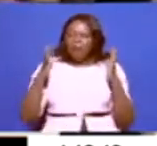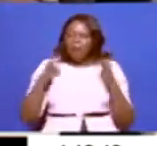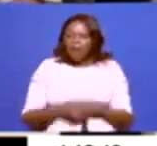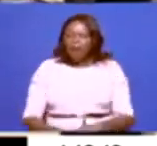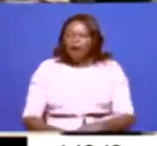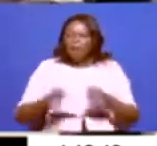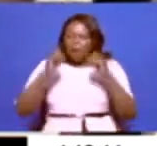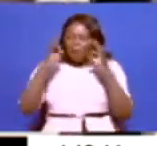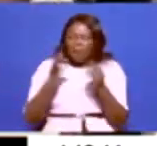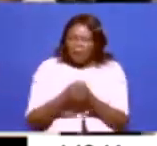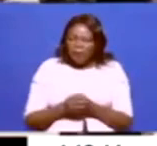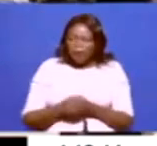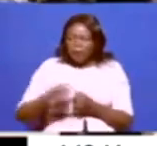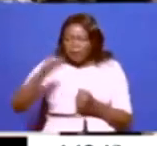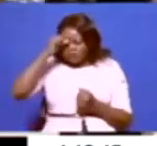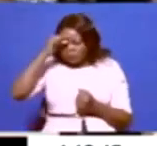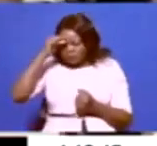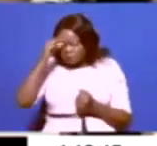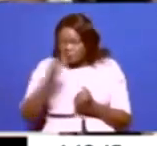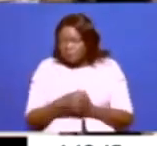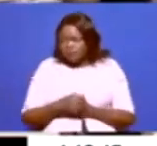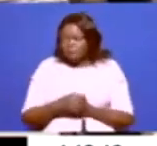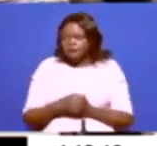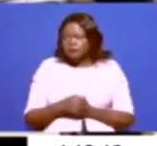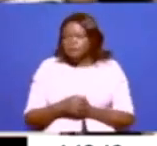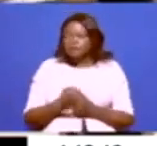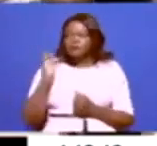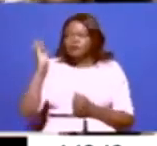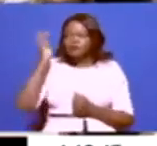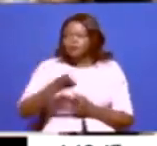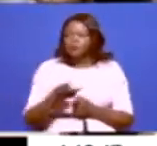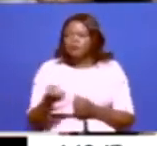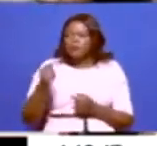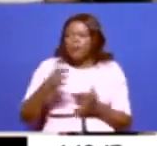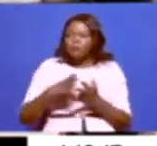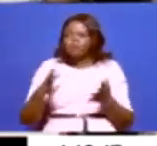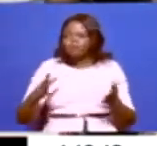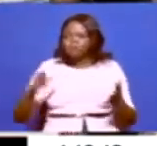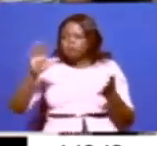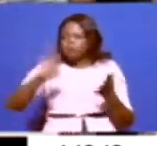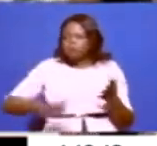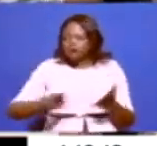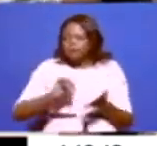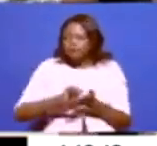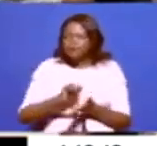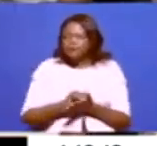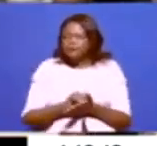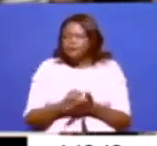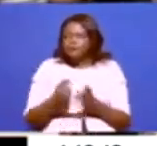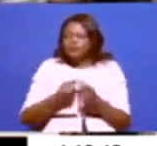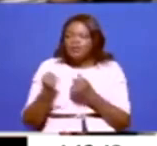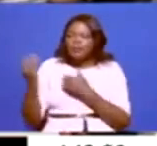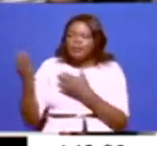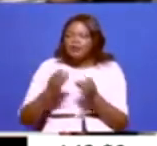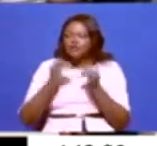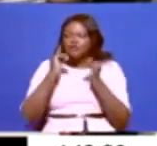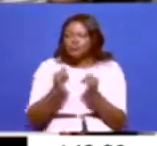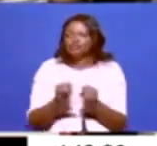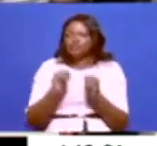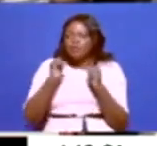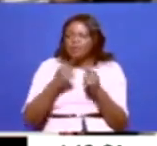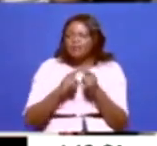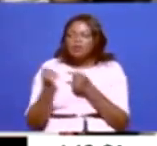Ikiwa serikali watakuja wanataka kupanua uwanja wa airport, waje na new terms.